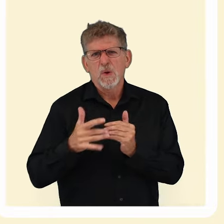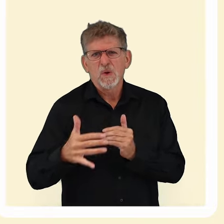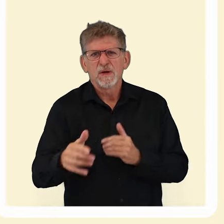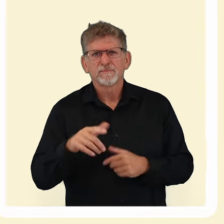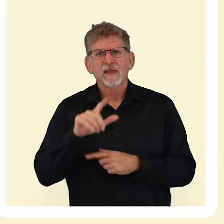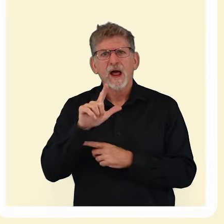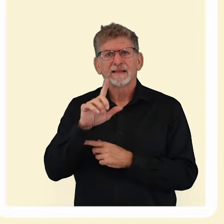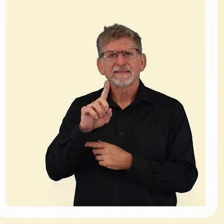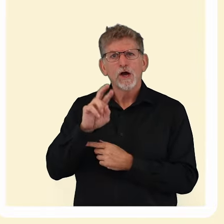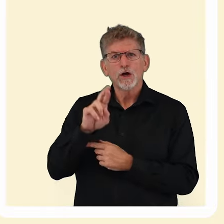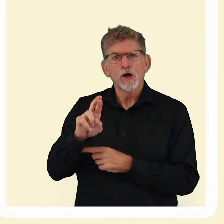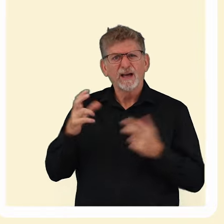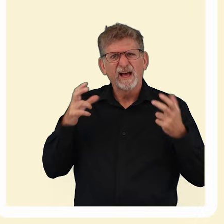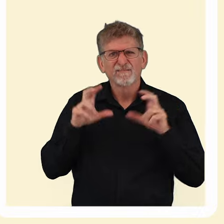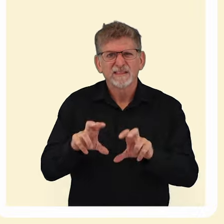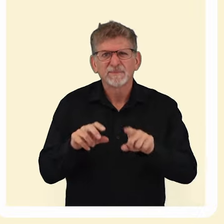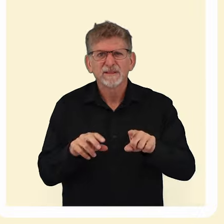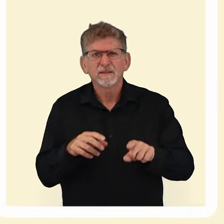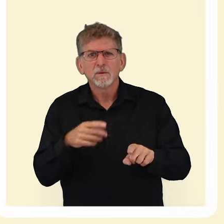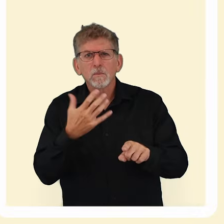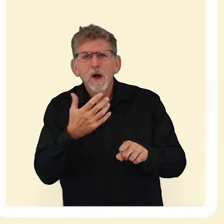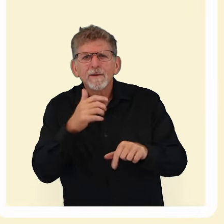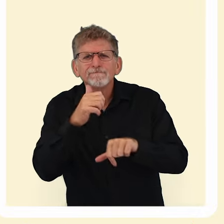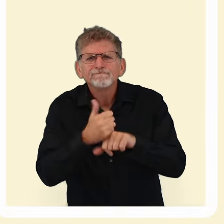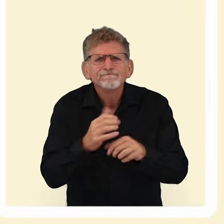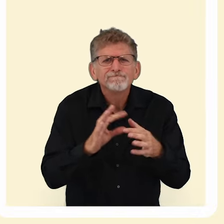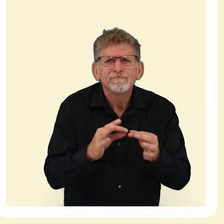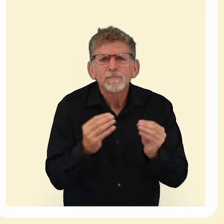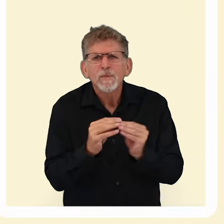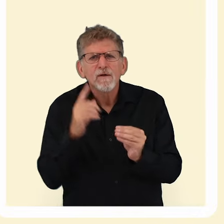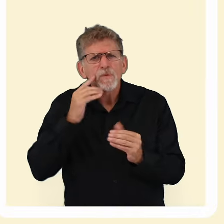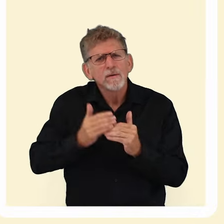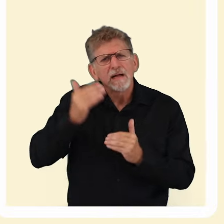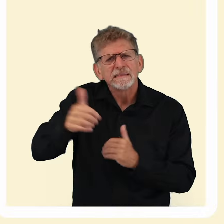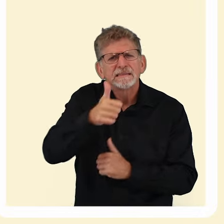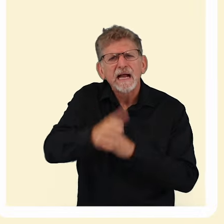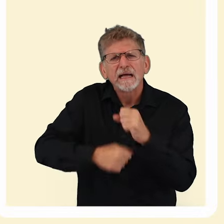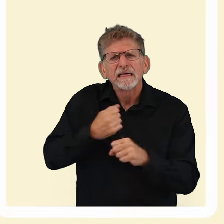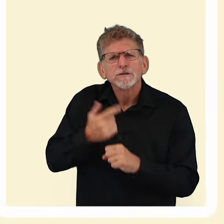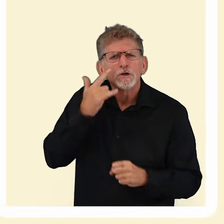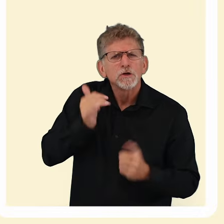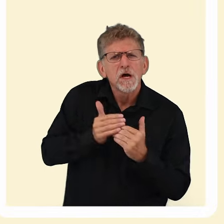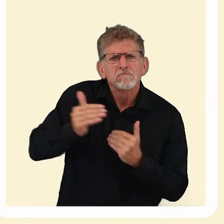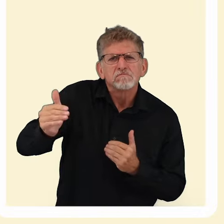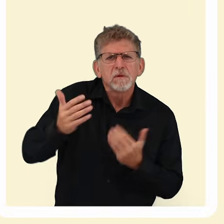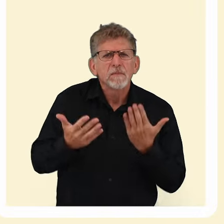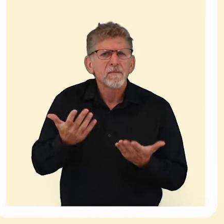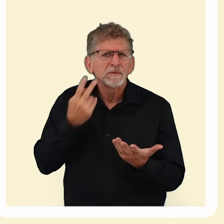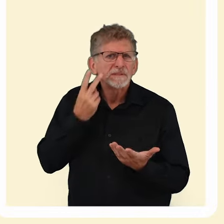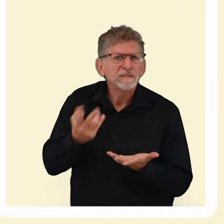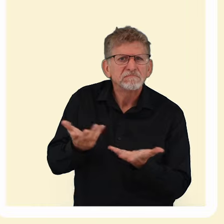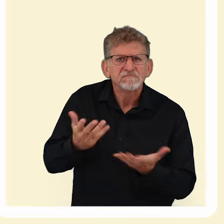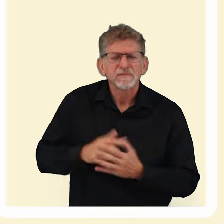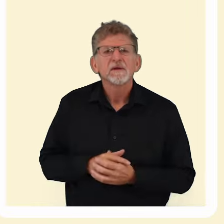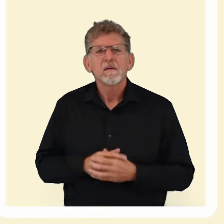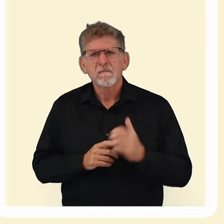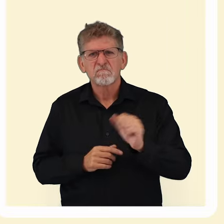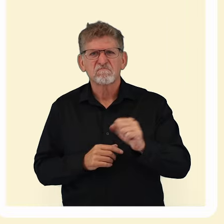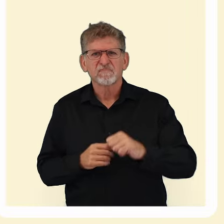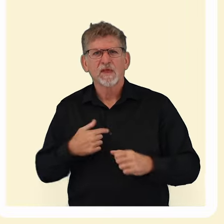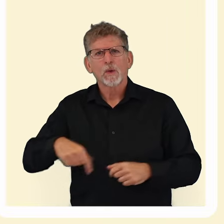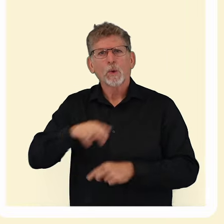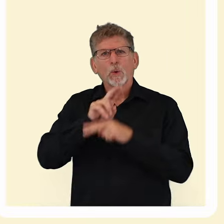for the next 10 years, Mario, what we might see? Yes. So people are used to seeing Via Rail the way it has operated for the